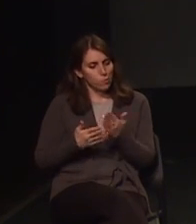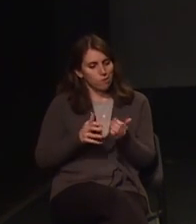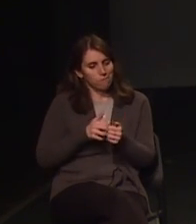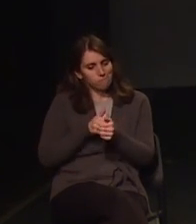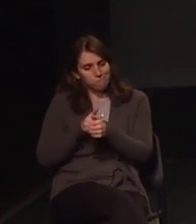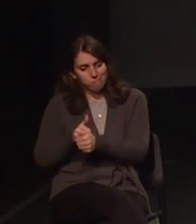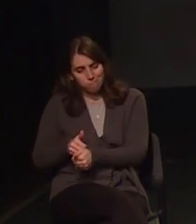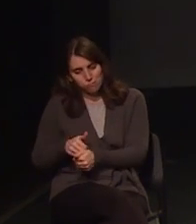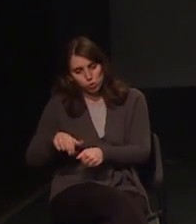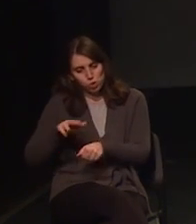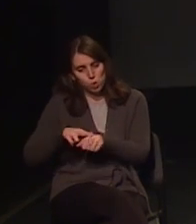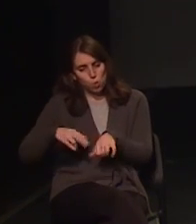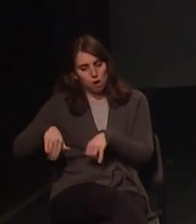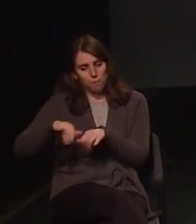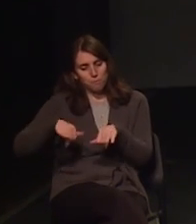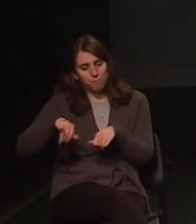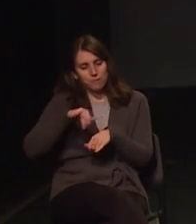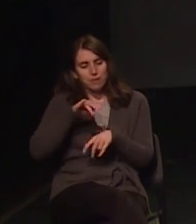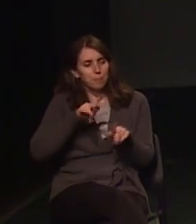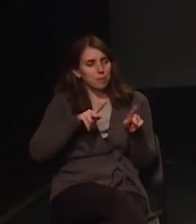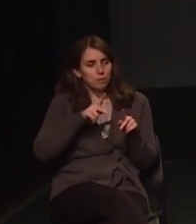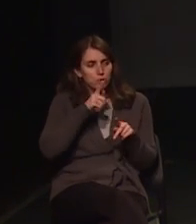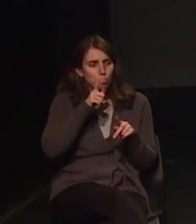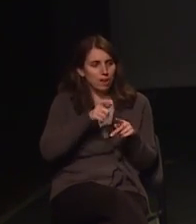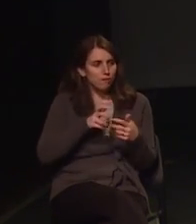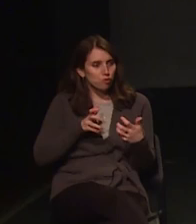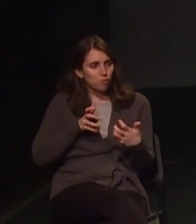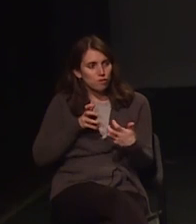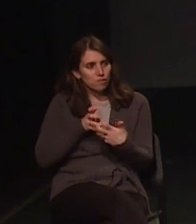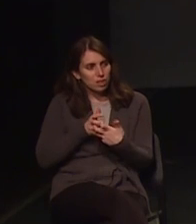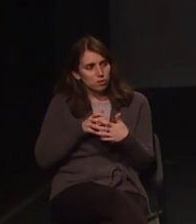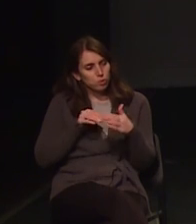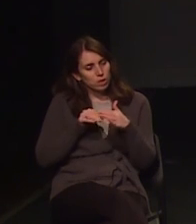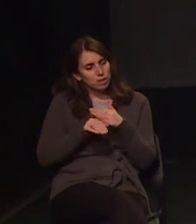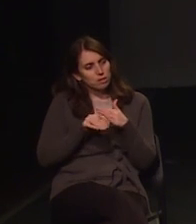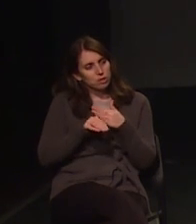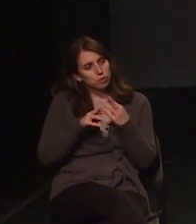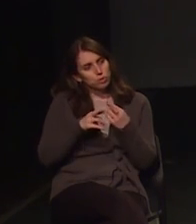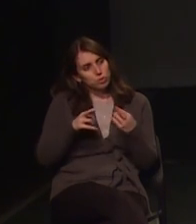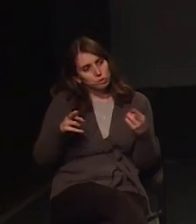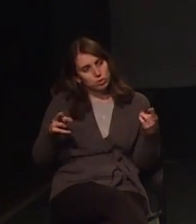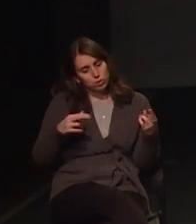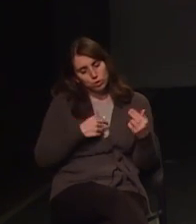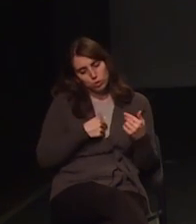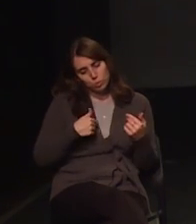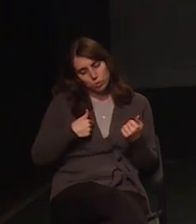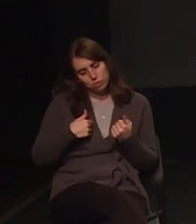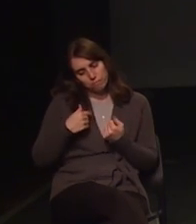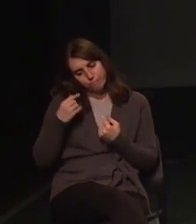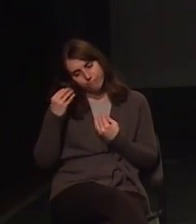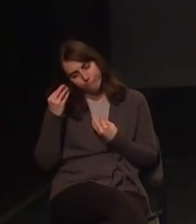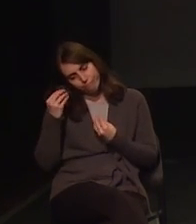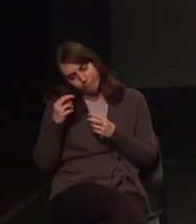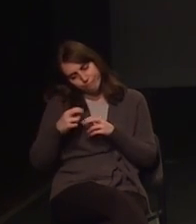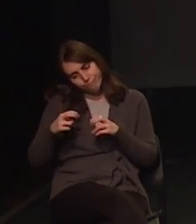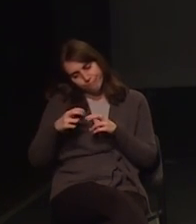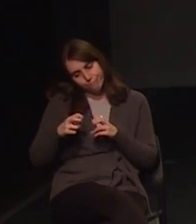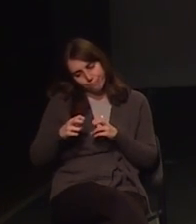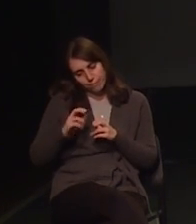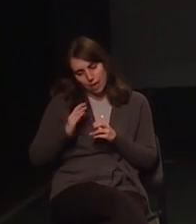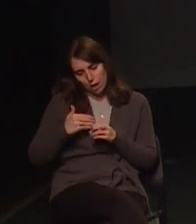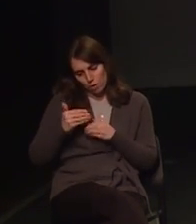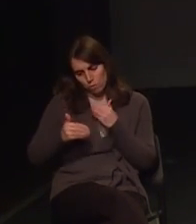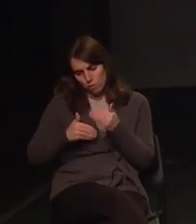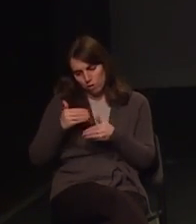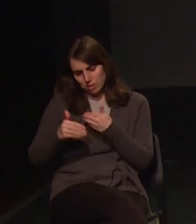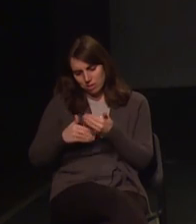to fit into in order to have access to resources. But instead, we're looking at where our processes do not create enough space for folks to come authentically